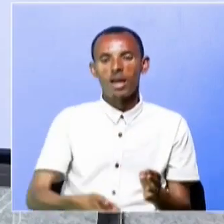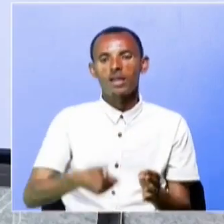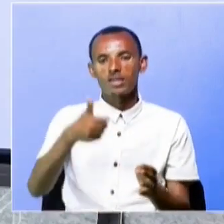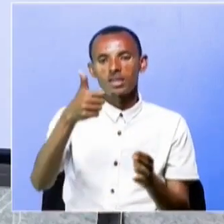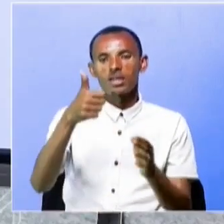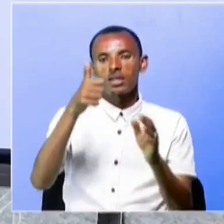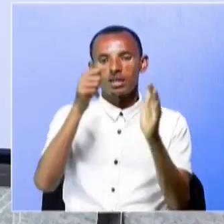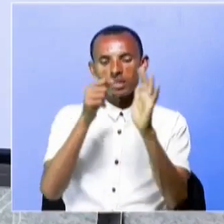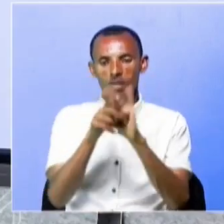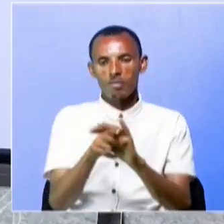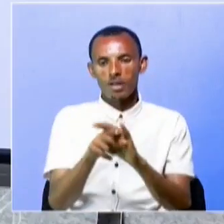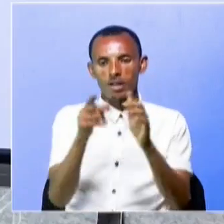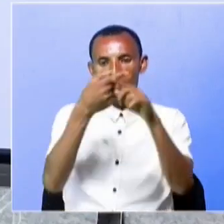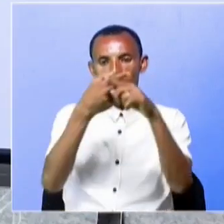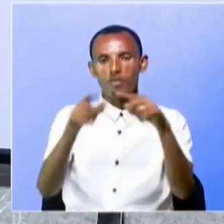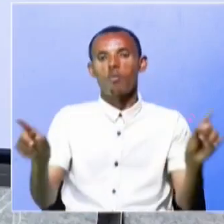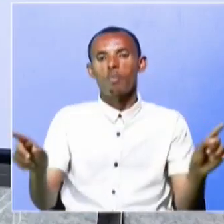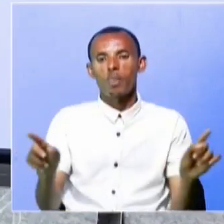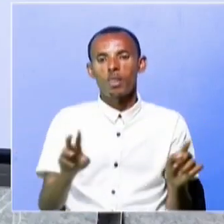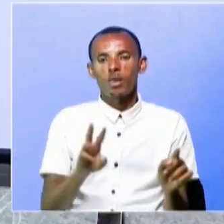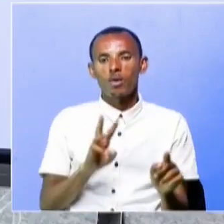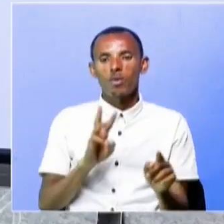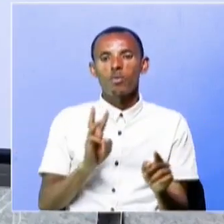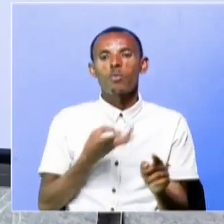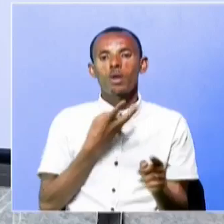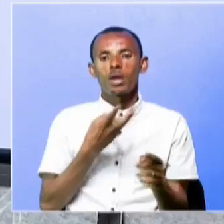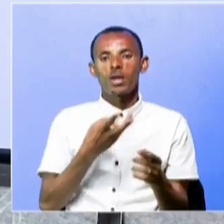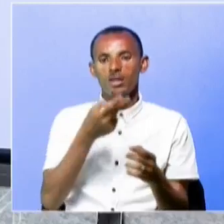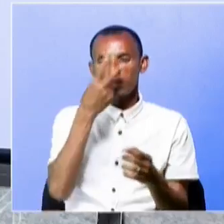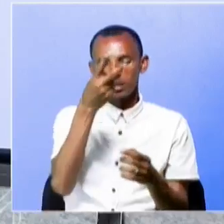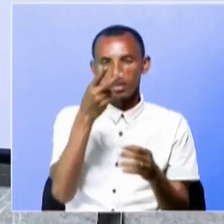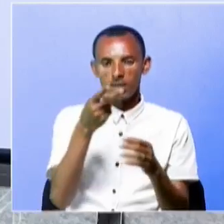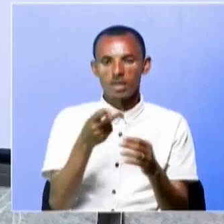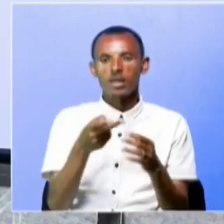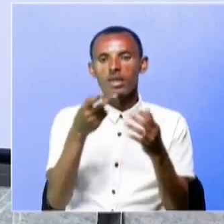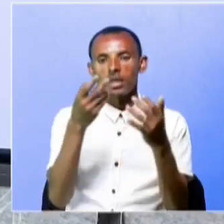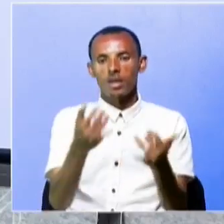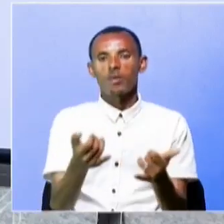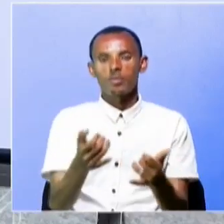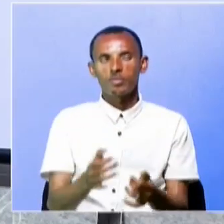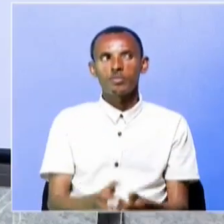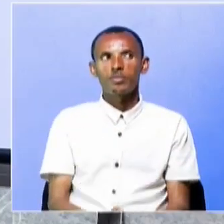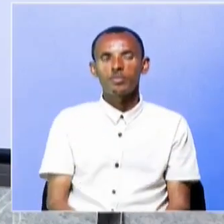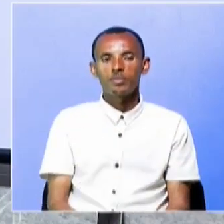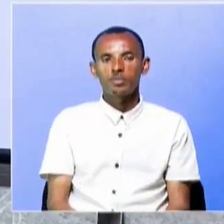example which is a bit different from what we have seen so far, okay?